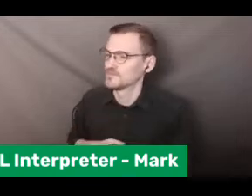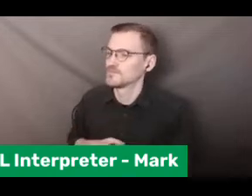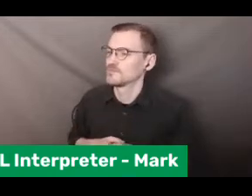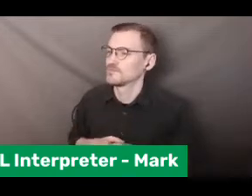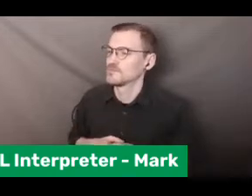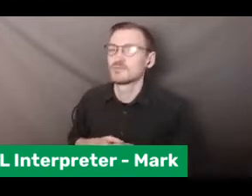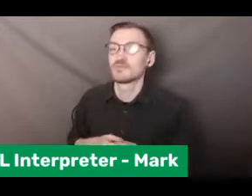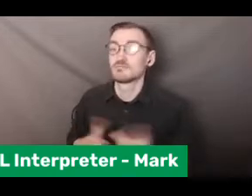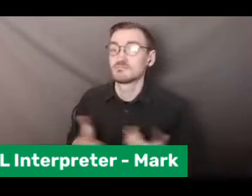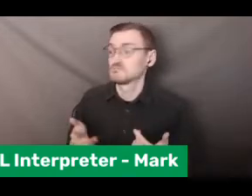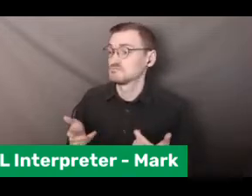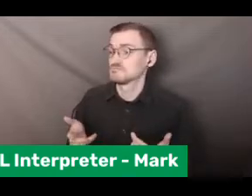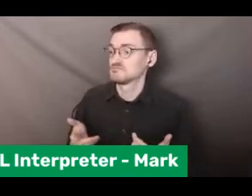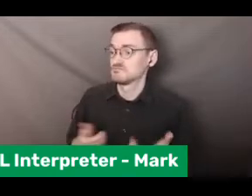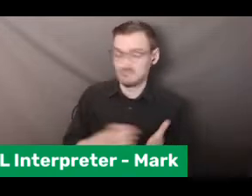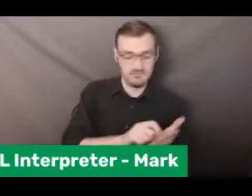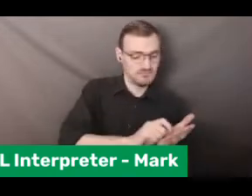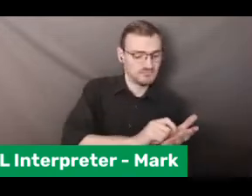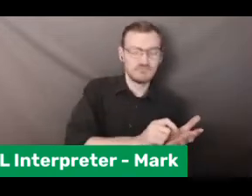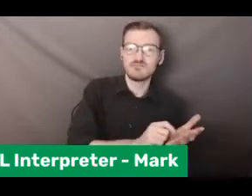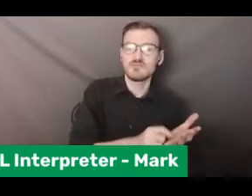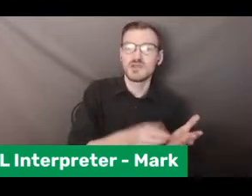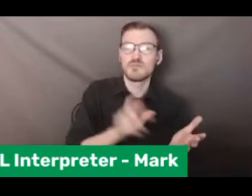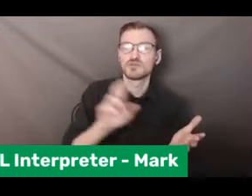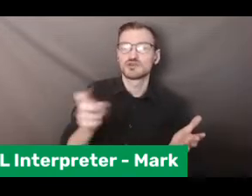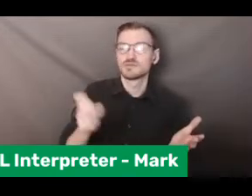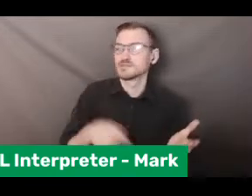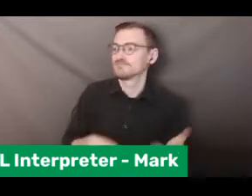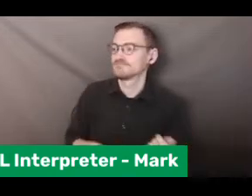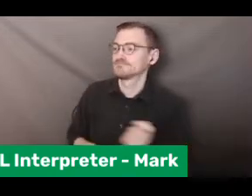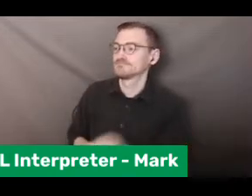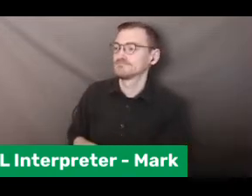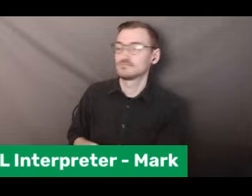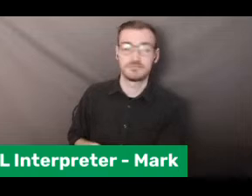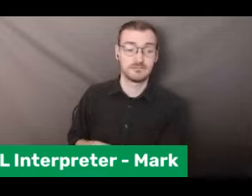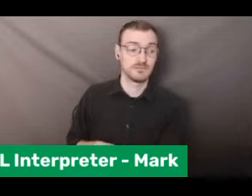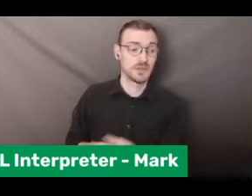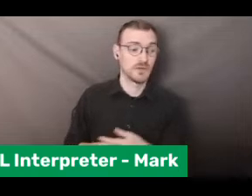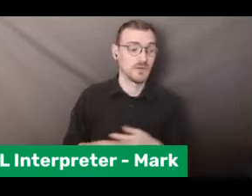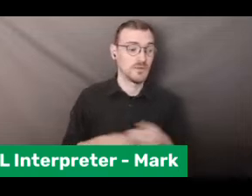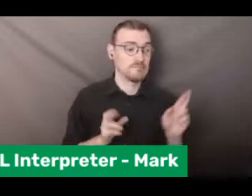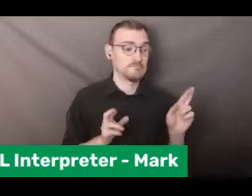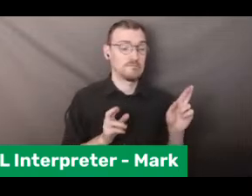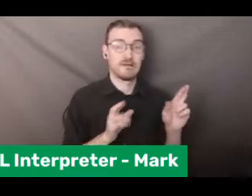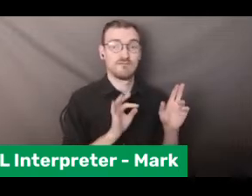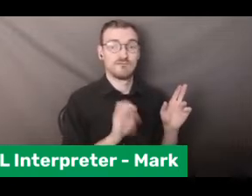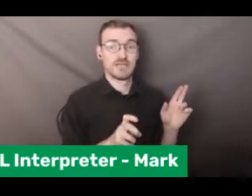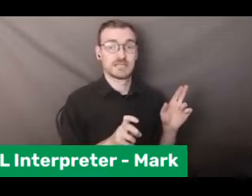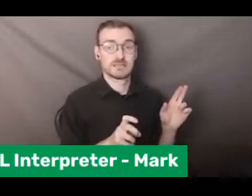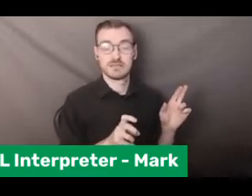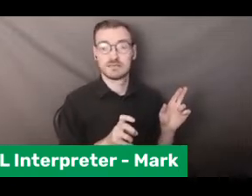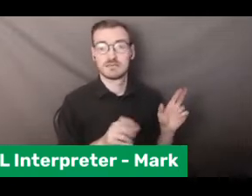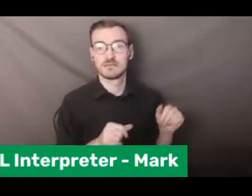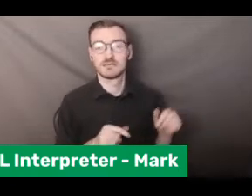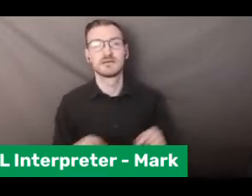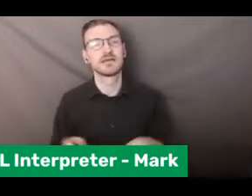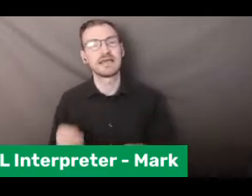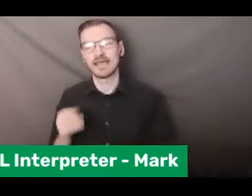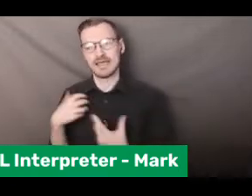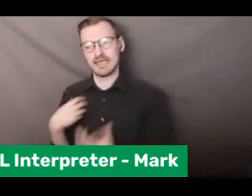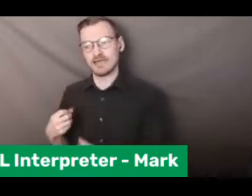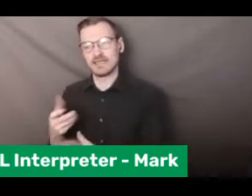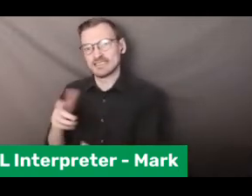you a prescription to try to fix you. Well, healing-centered engagement is not a process that is identifying what's wrong with